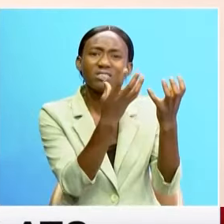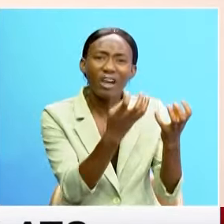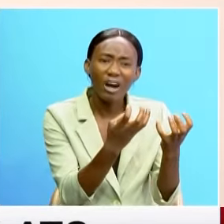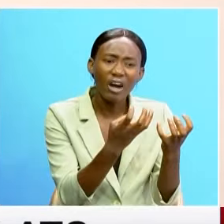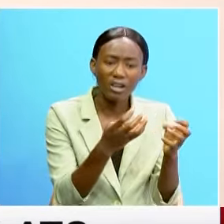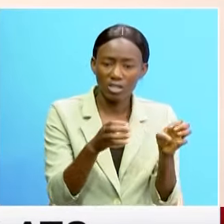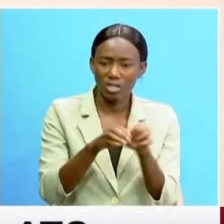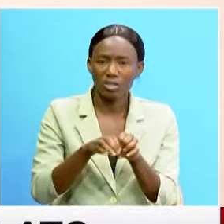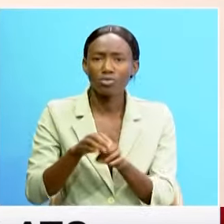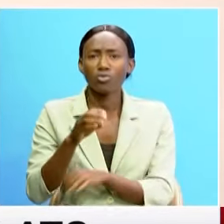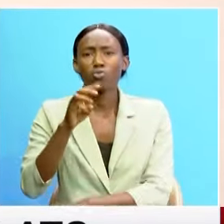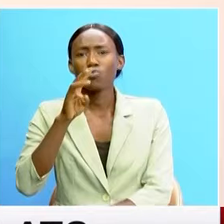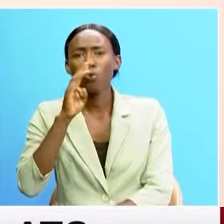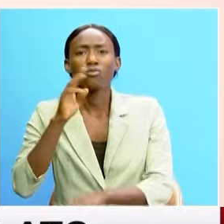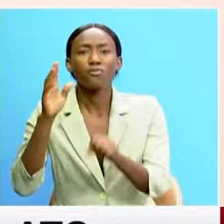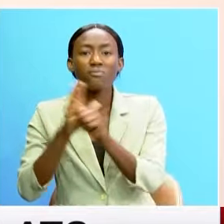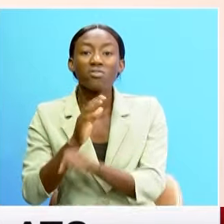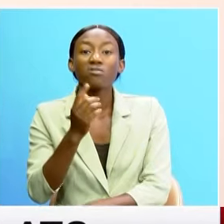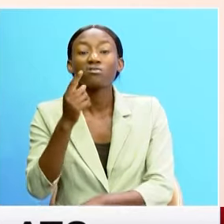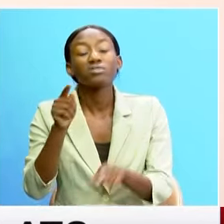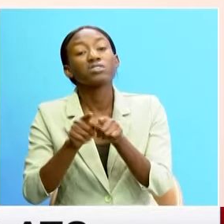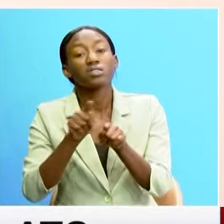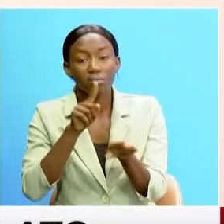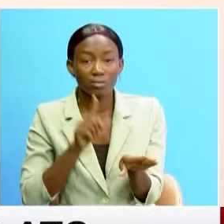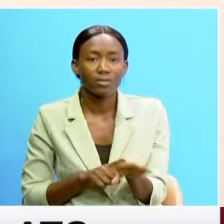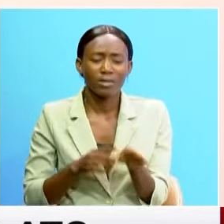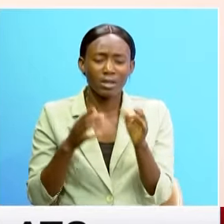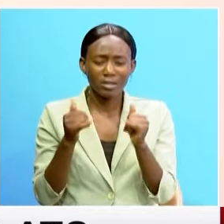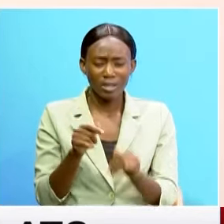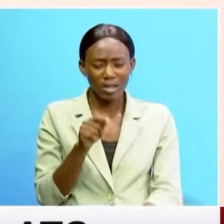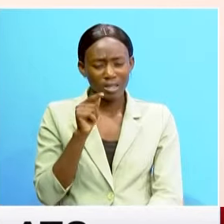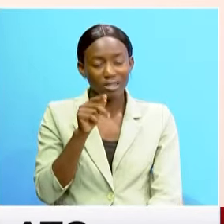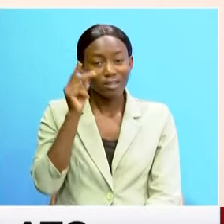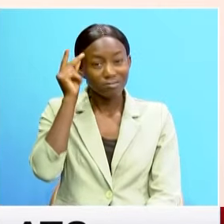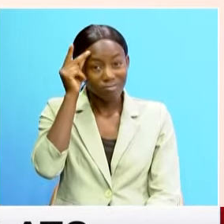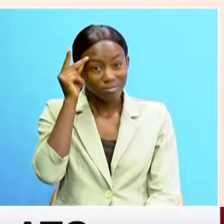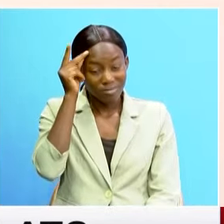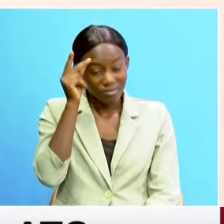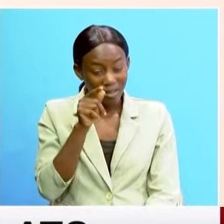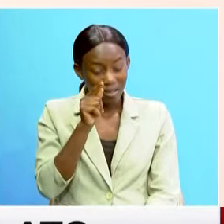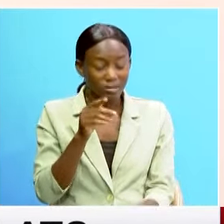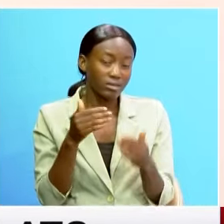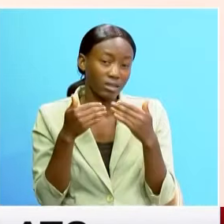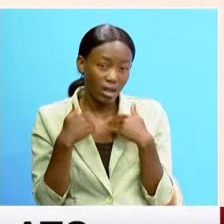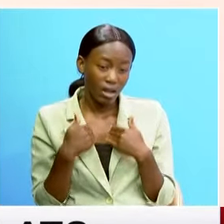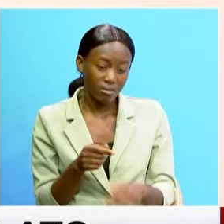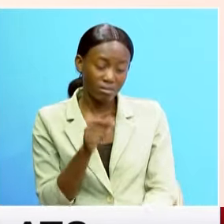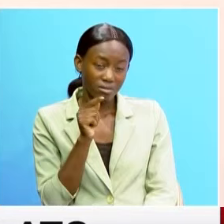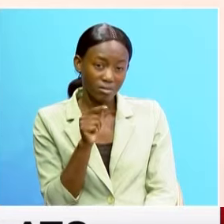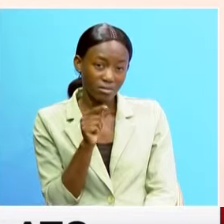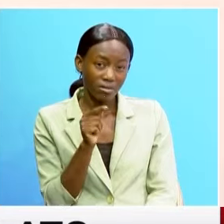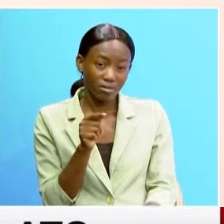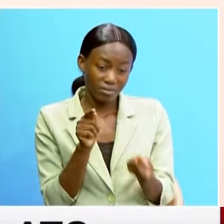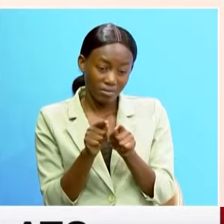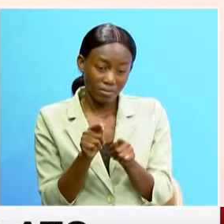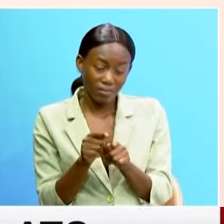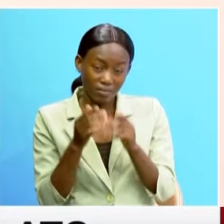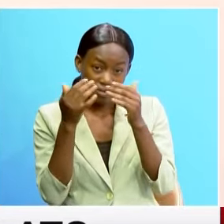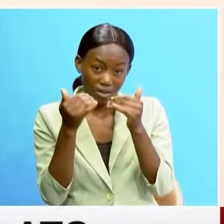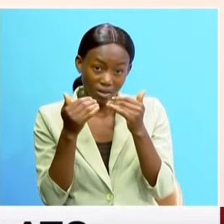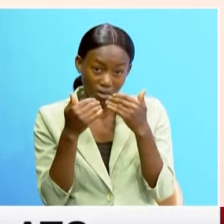one season. And so for this initiative that has been taken